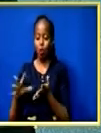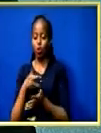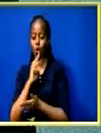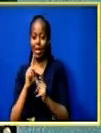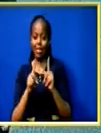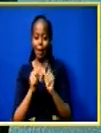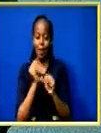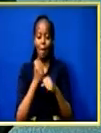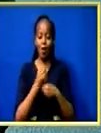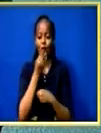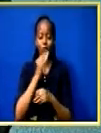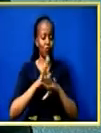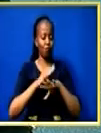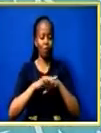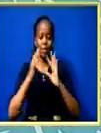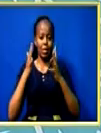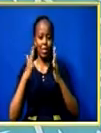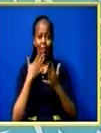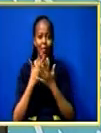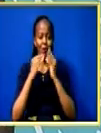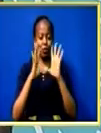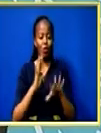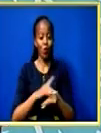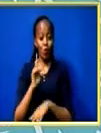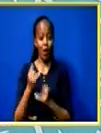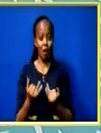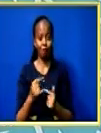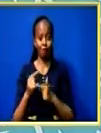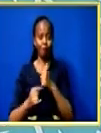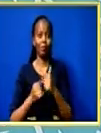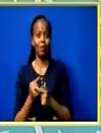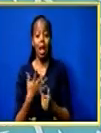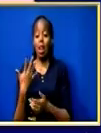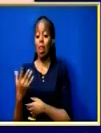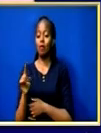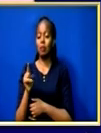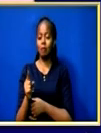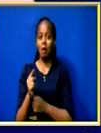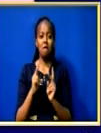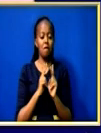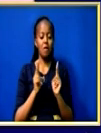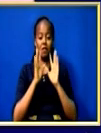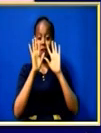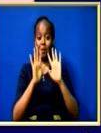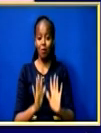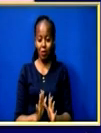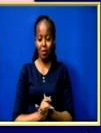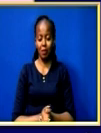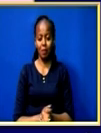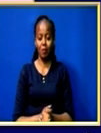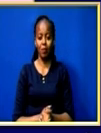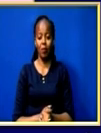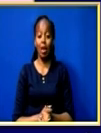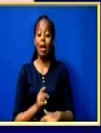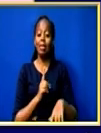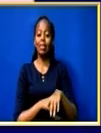Oh, beautiful. Clap for yourself. Thank you, That's a Mwalimu. good one. So we find that the leaves are very important in the plant.